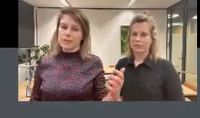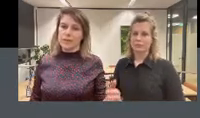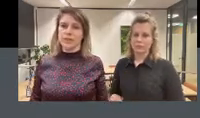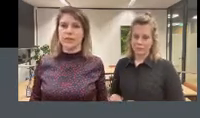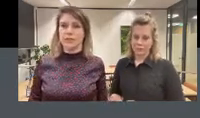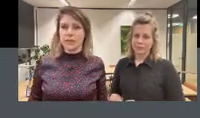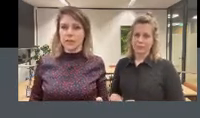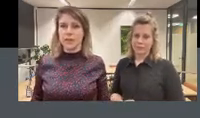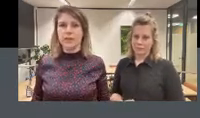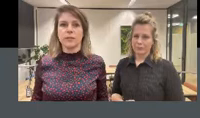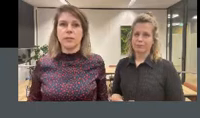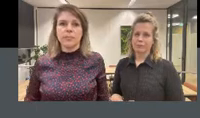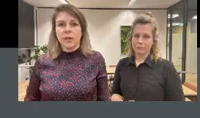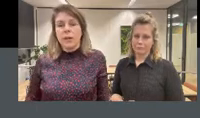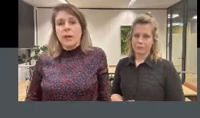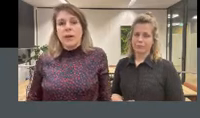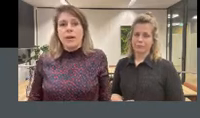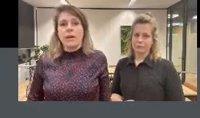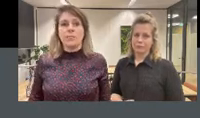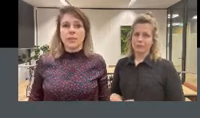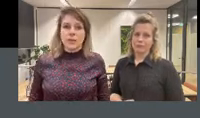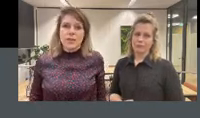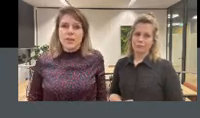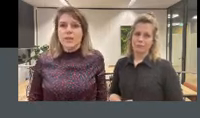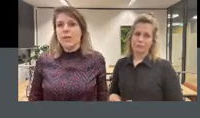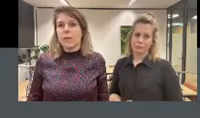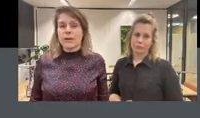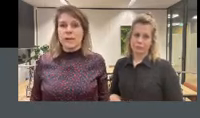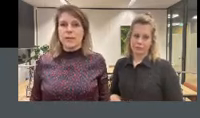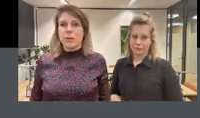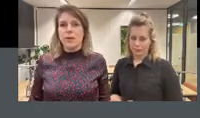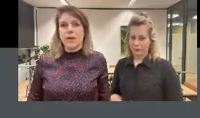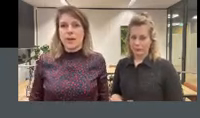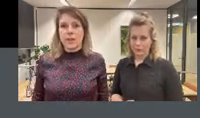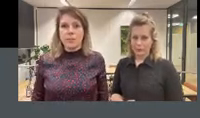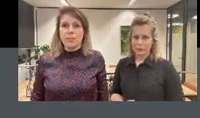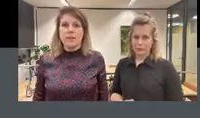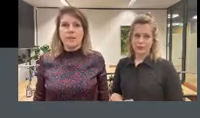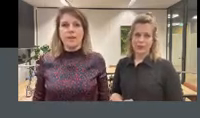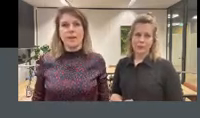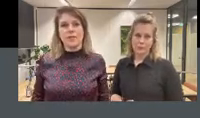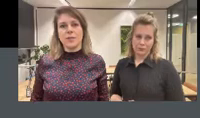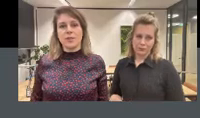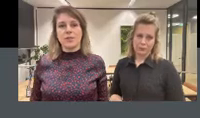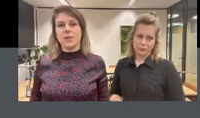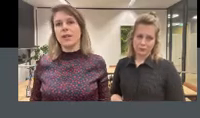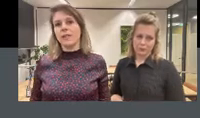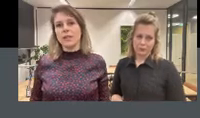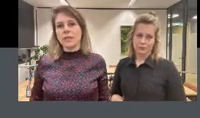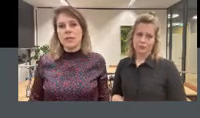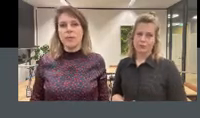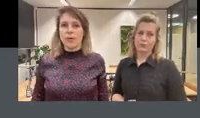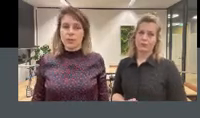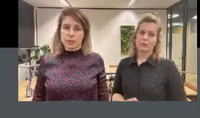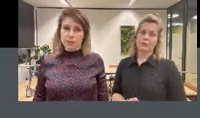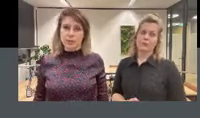video introduction of the documentary. The rationale for developing, implementing, and researching an